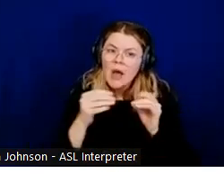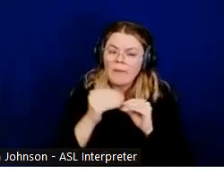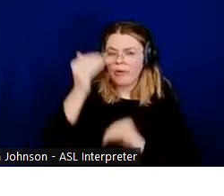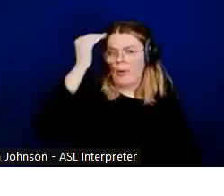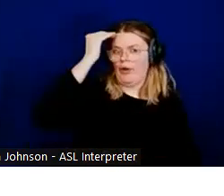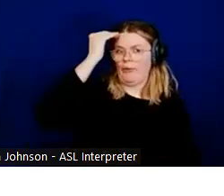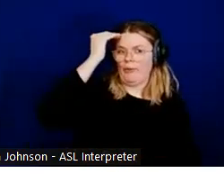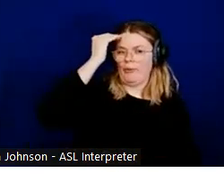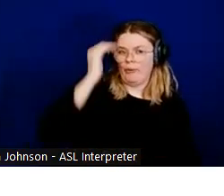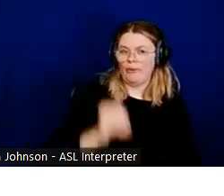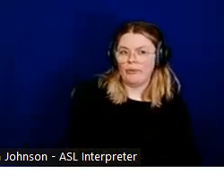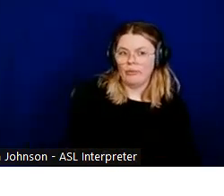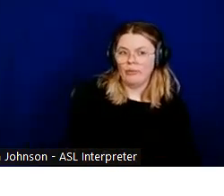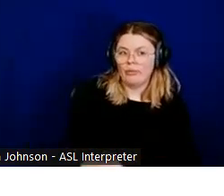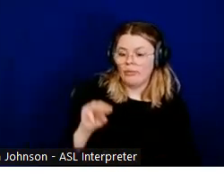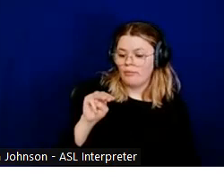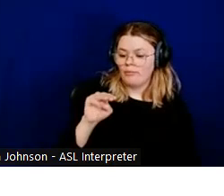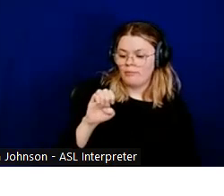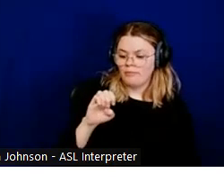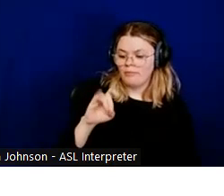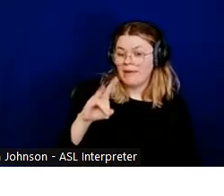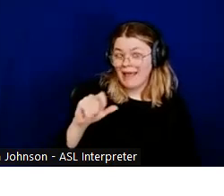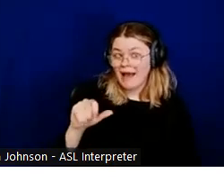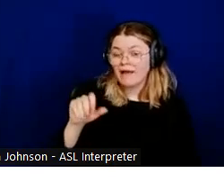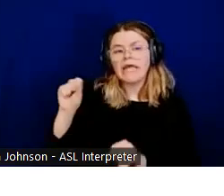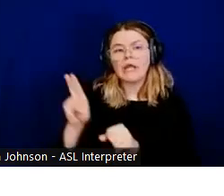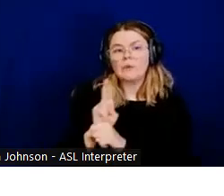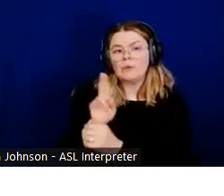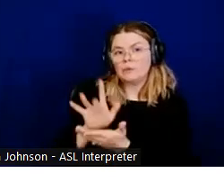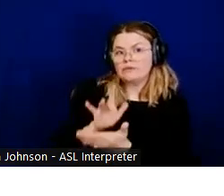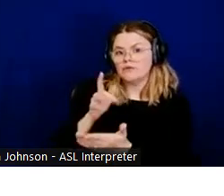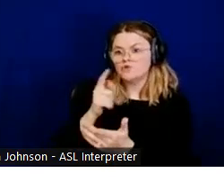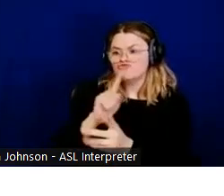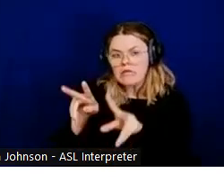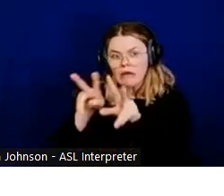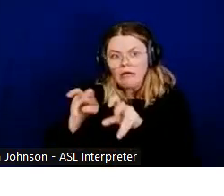powerful and helpful if we kind of start to use it to our advantage.